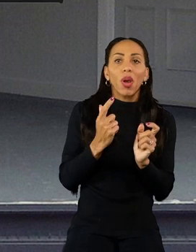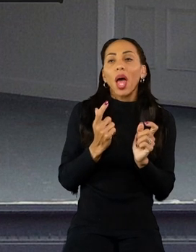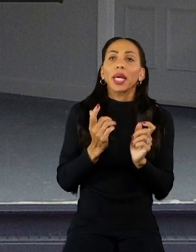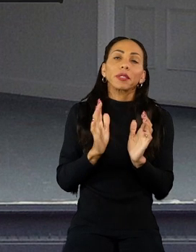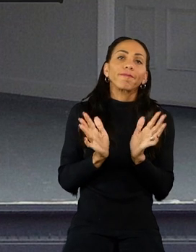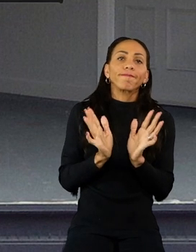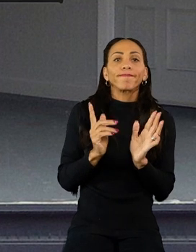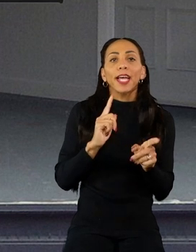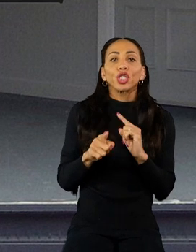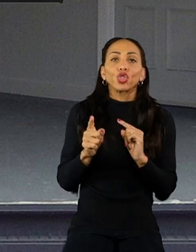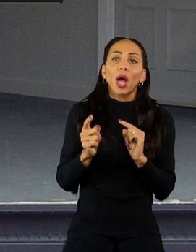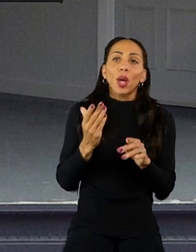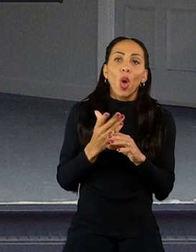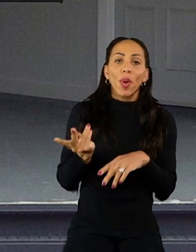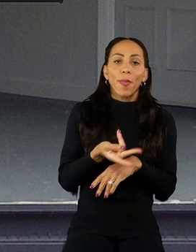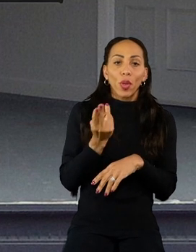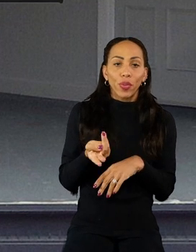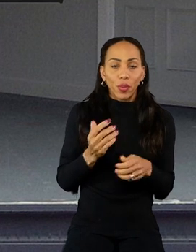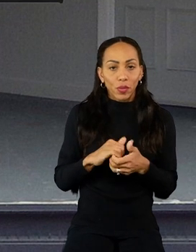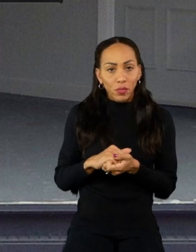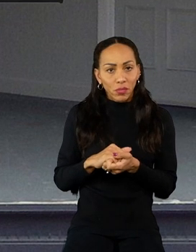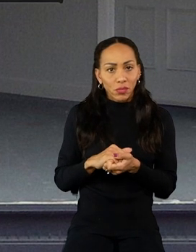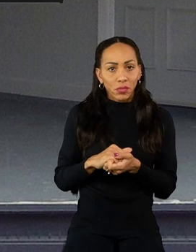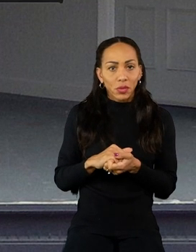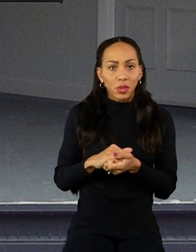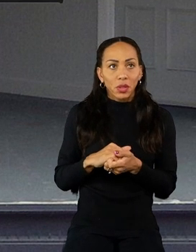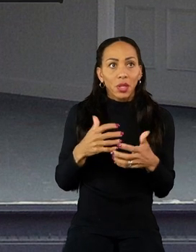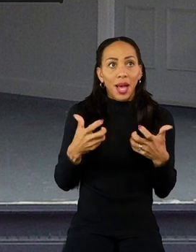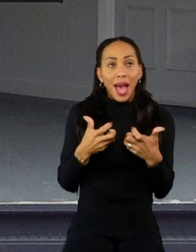people might say, "Well, I can just do one, or I can try and do both."